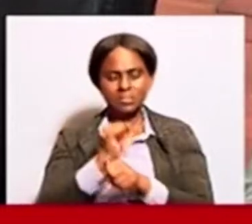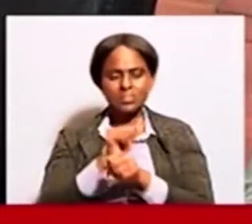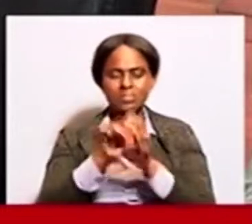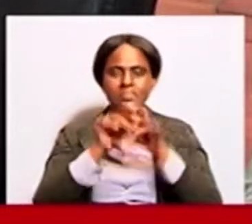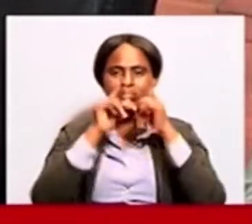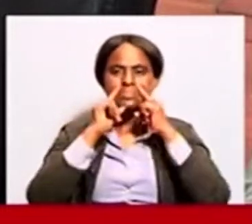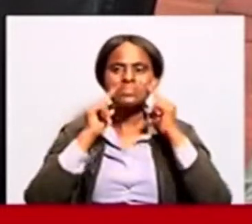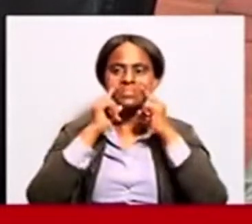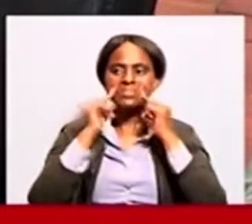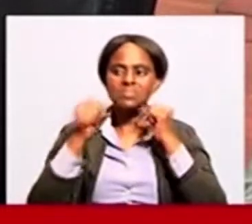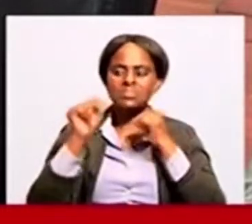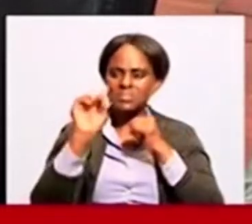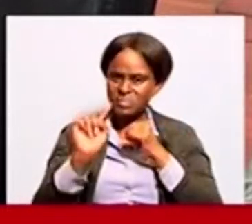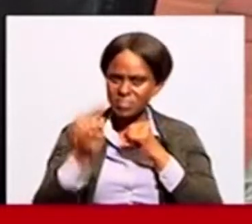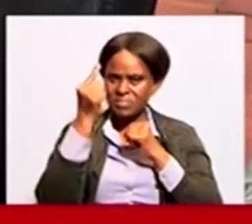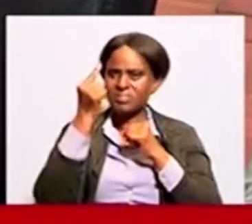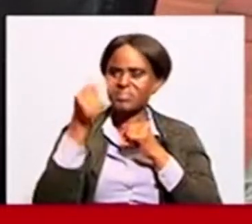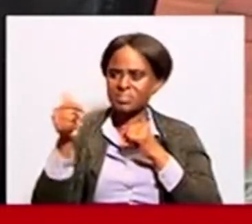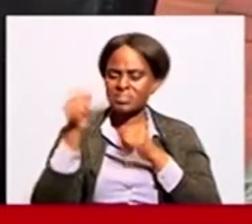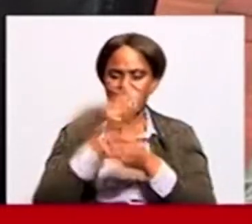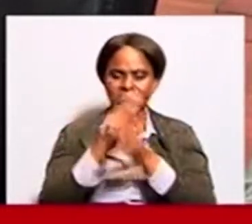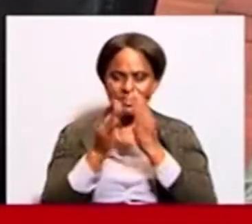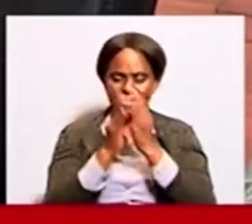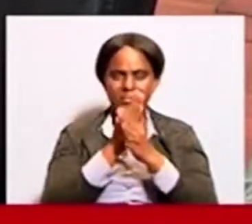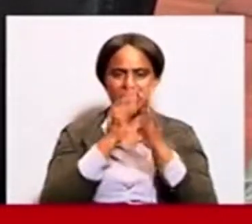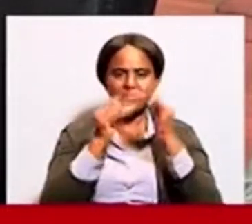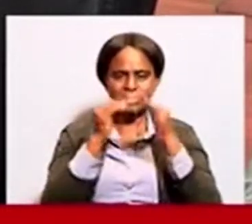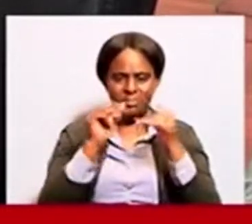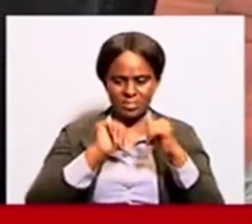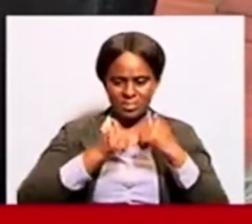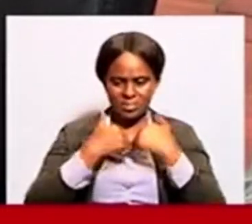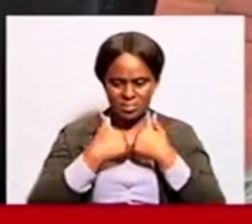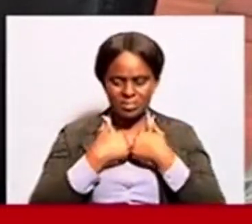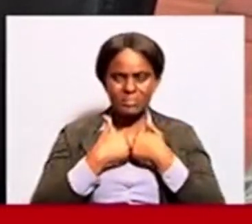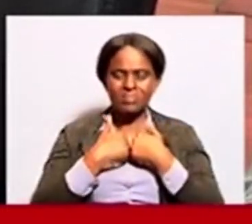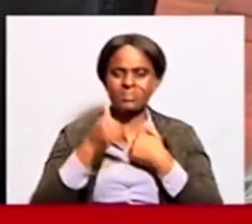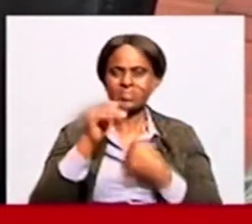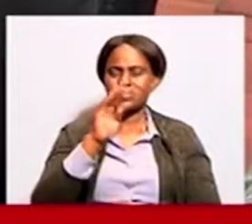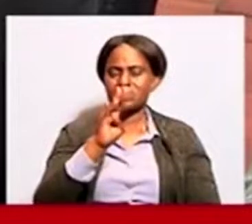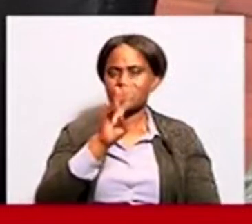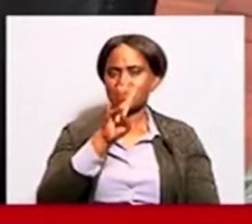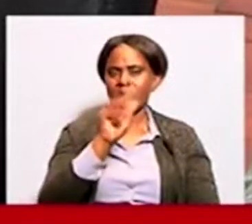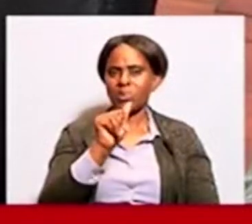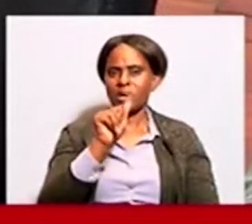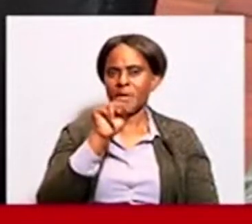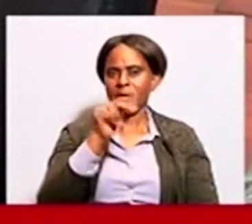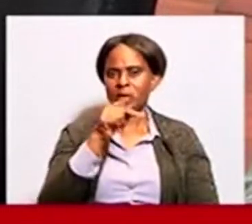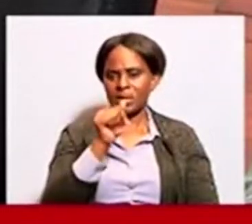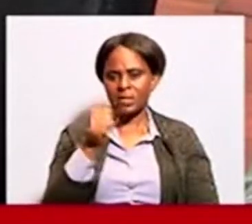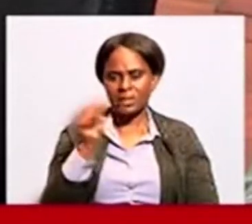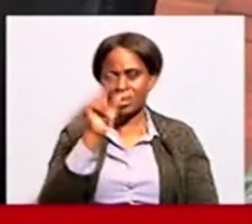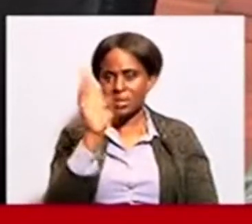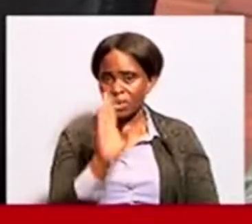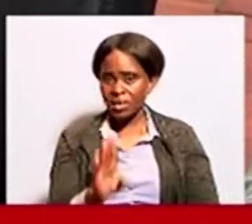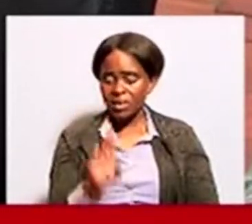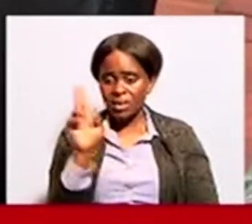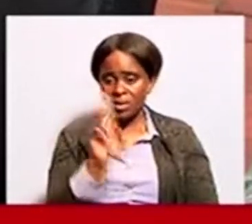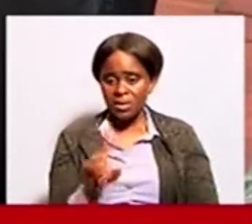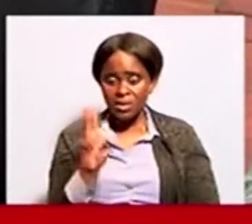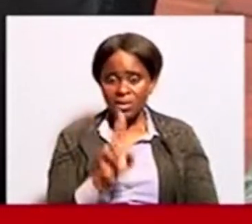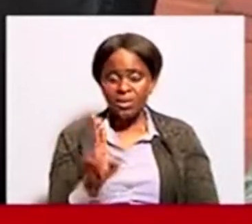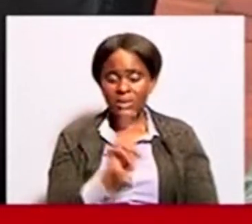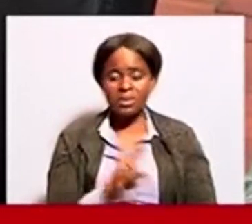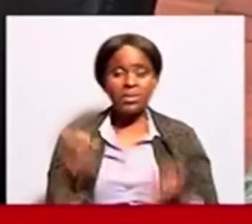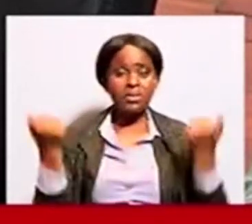Nyimba. He was #1. He built those houses. We had Wanga Kapumpa, who never used